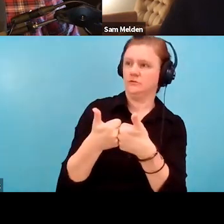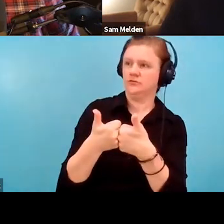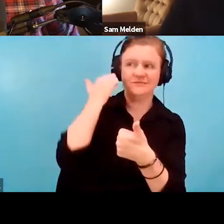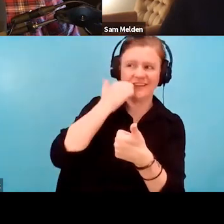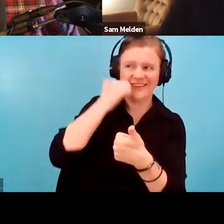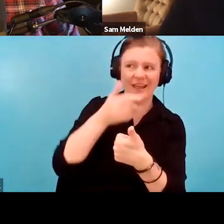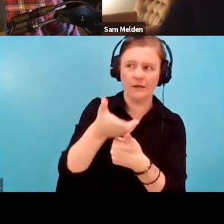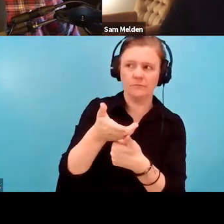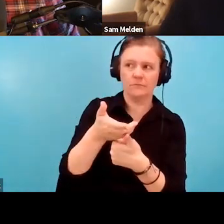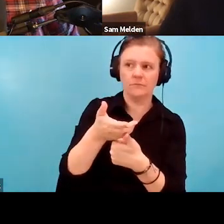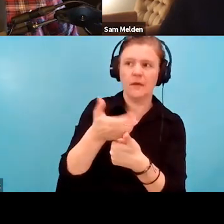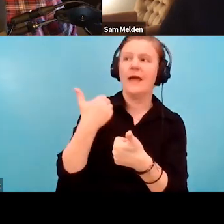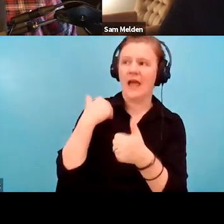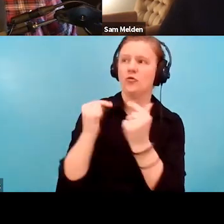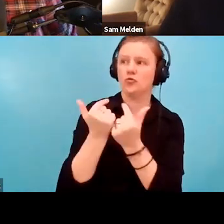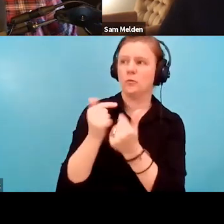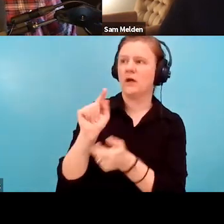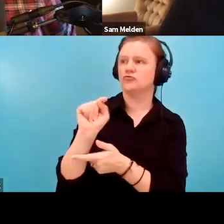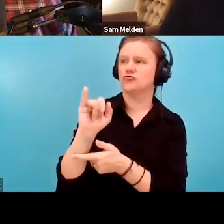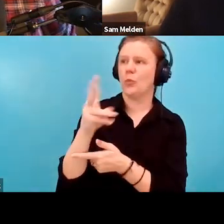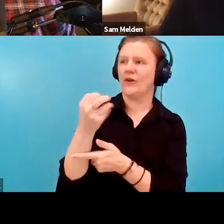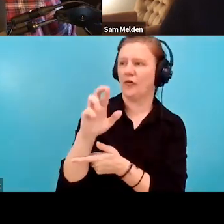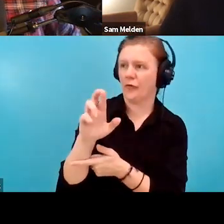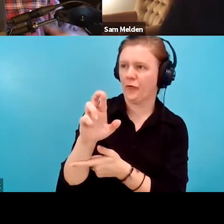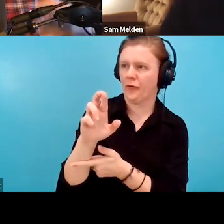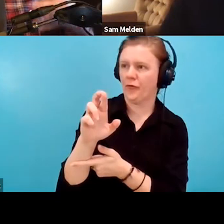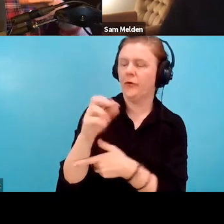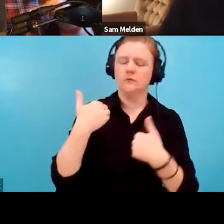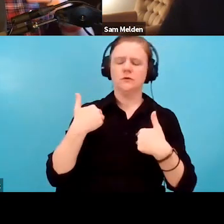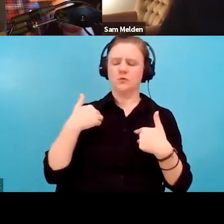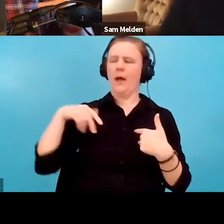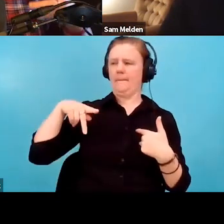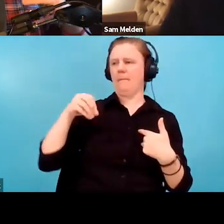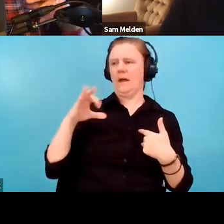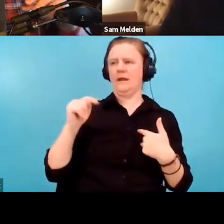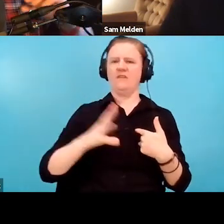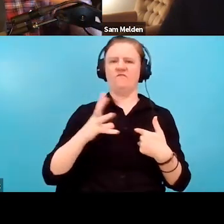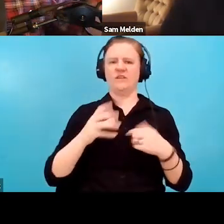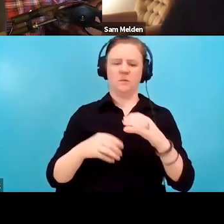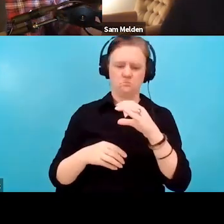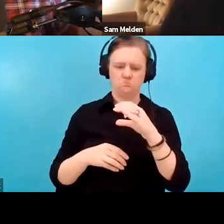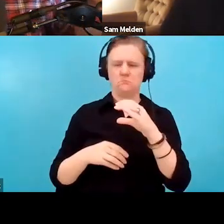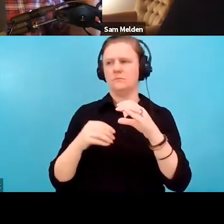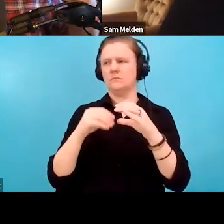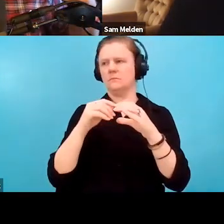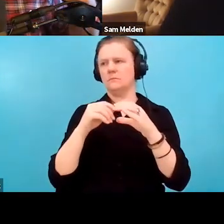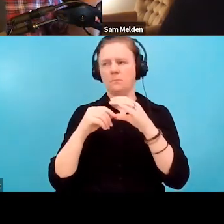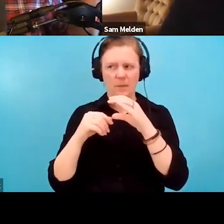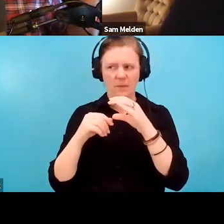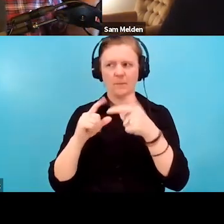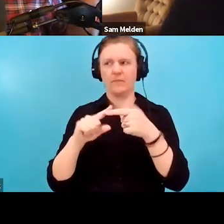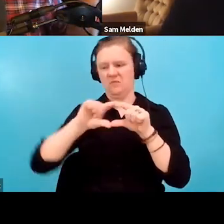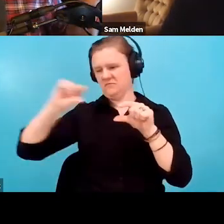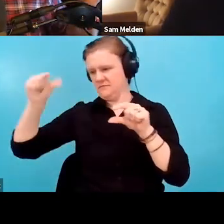day. So there are, when you make a podcast, right, I have this big fancy microphone and it's got all this stuff going on and it's